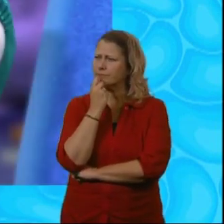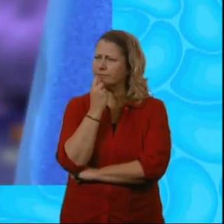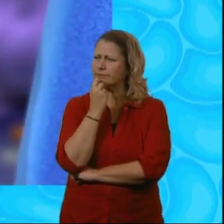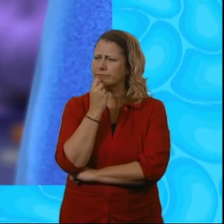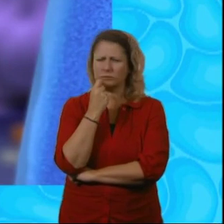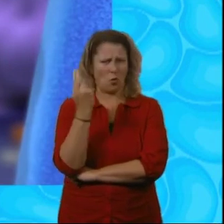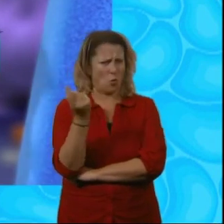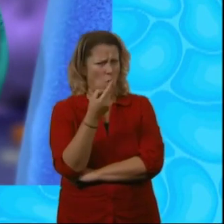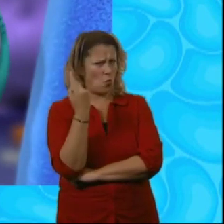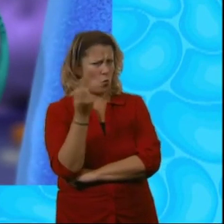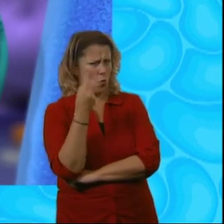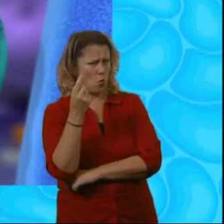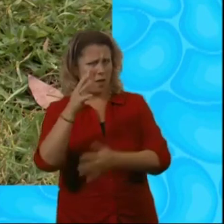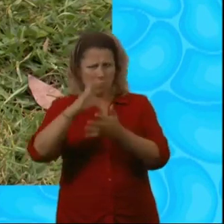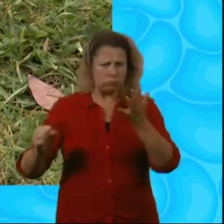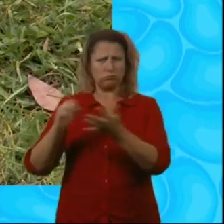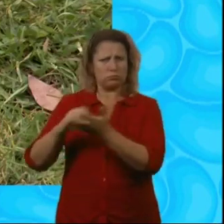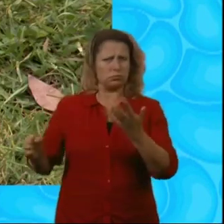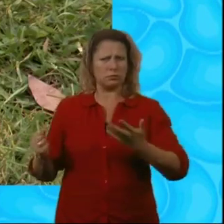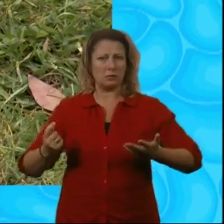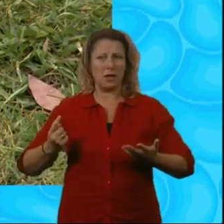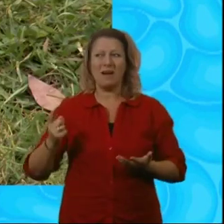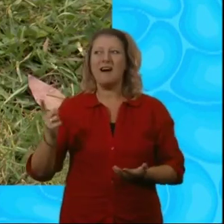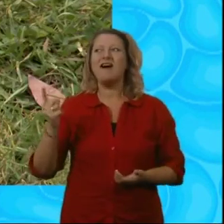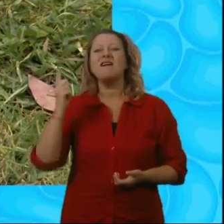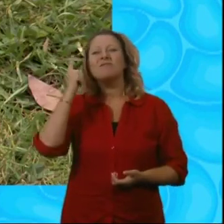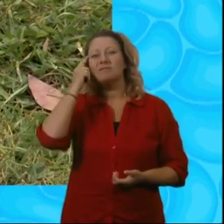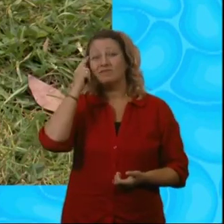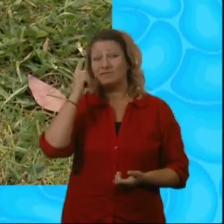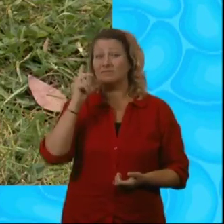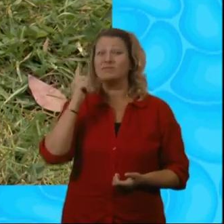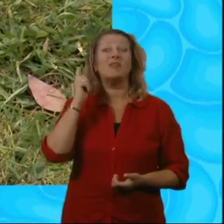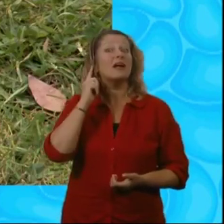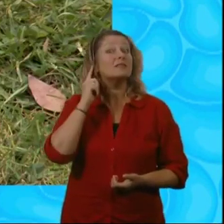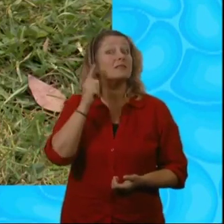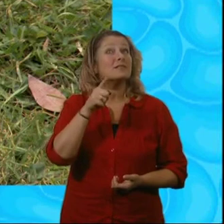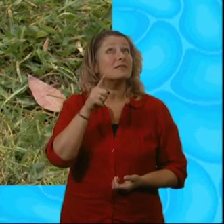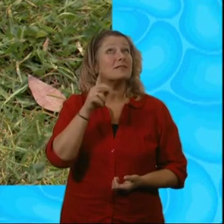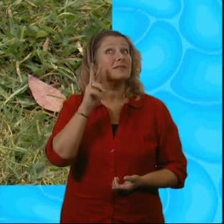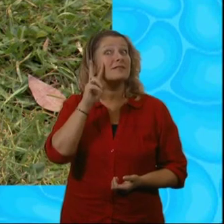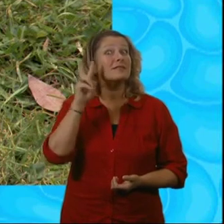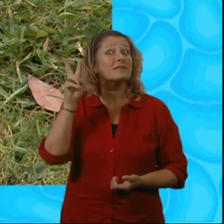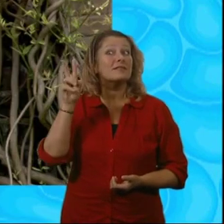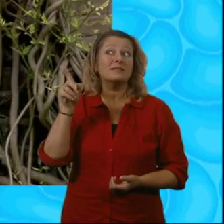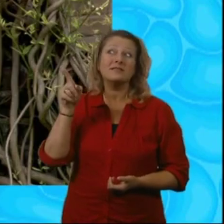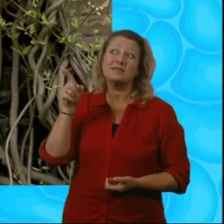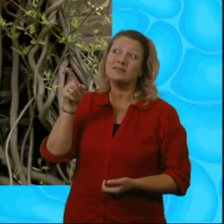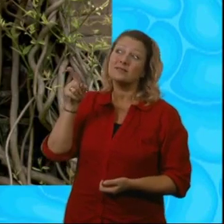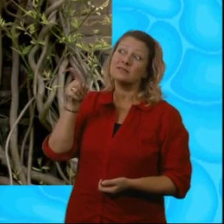But who's taking these things? I think I know. Listen. And look!